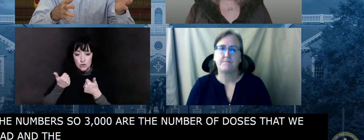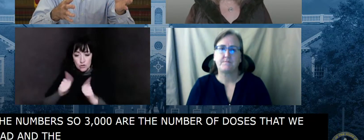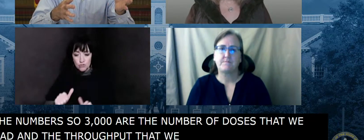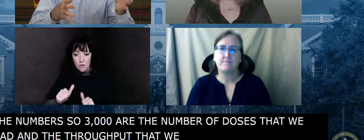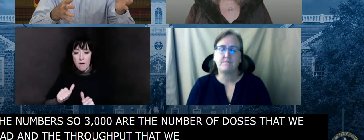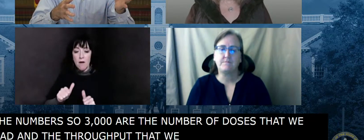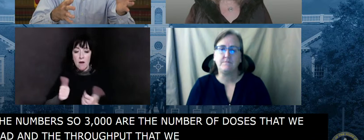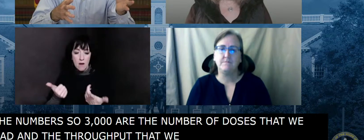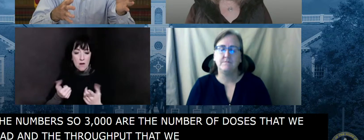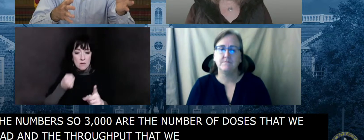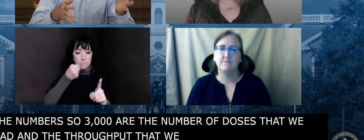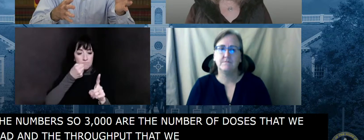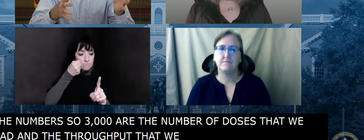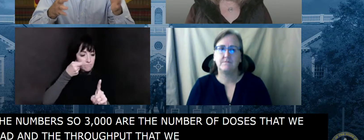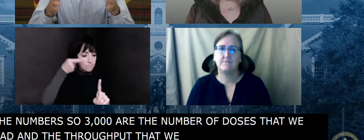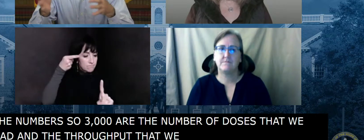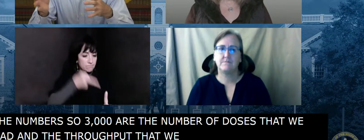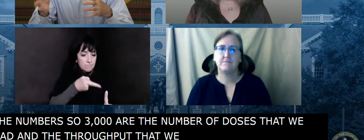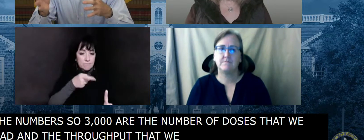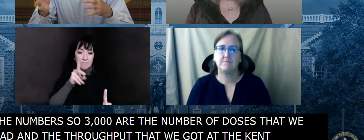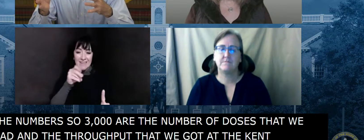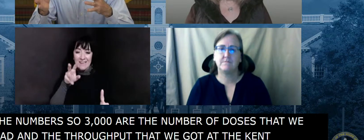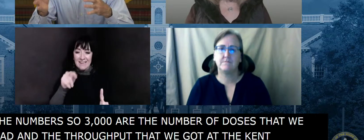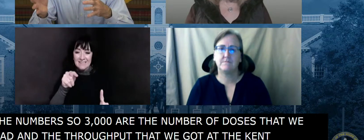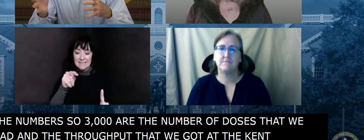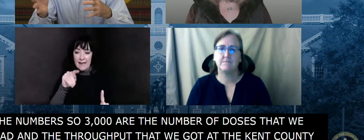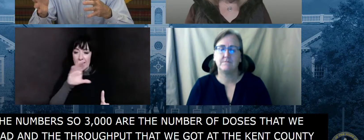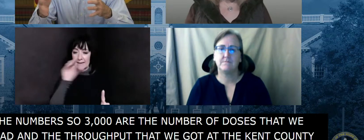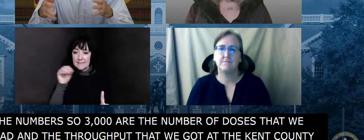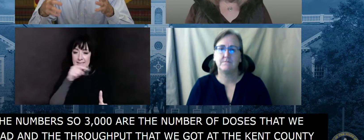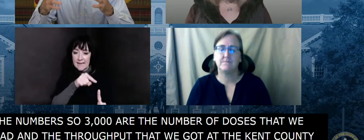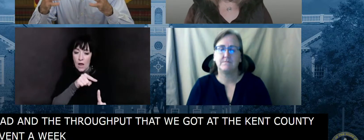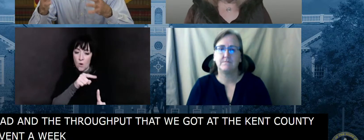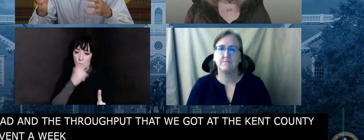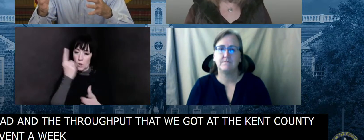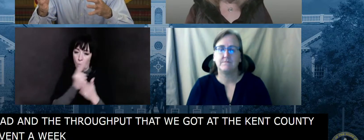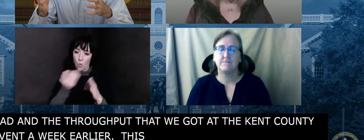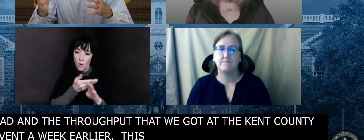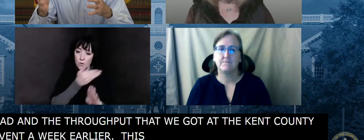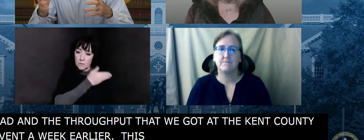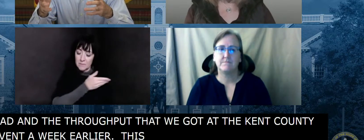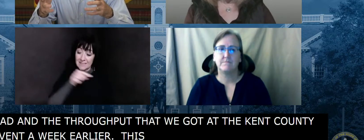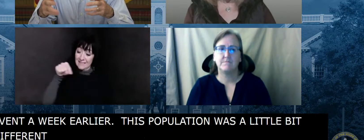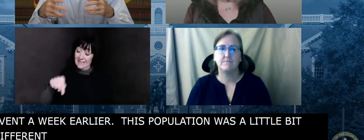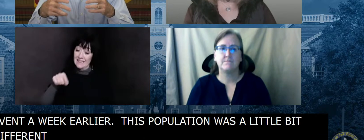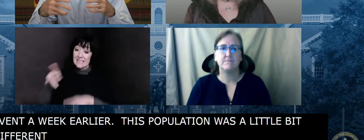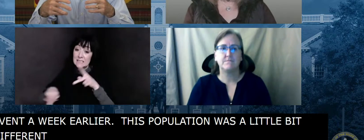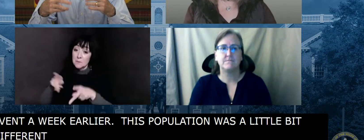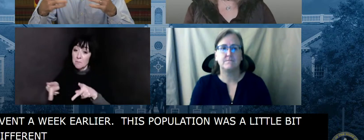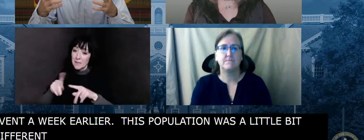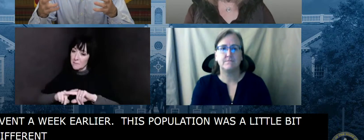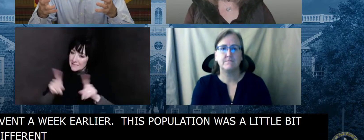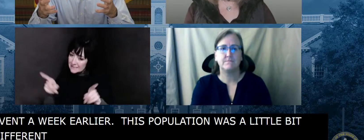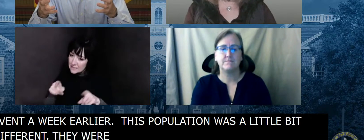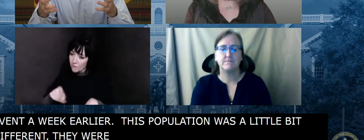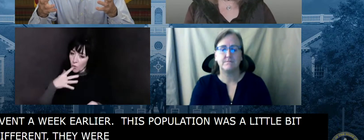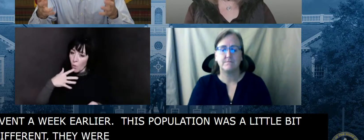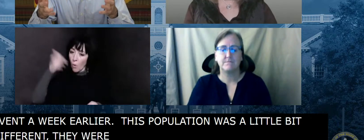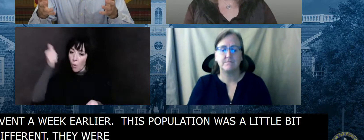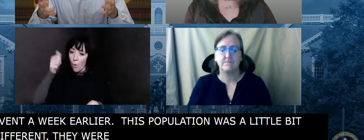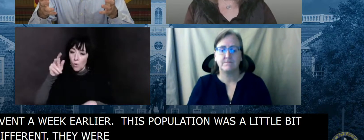event a week earlier. This population was a little bit different. They were older, and so they needed